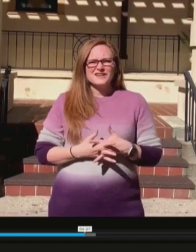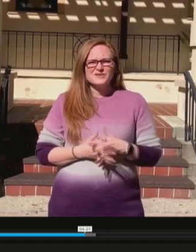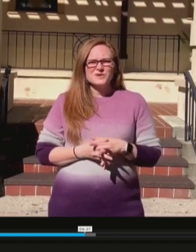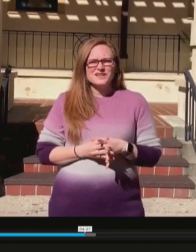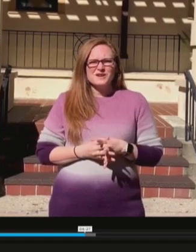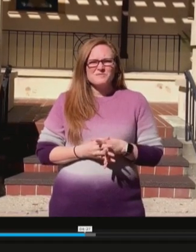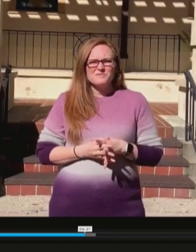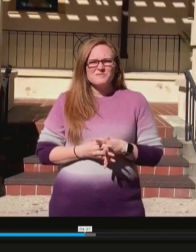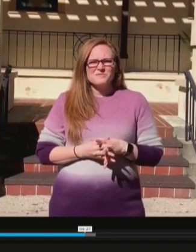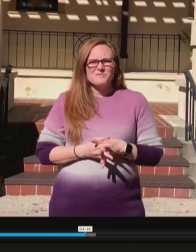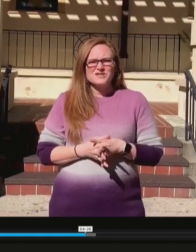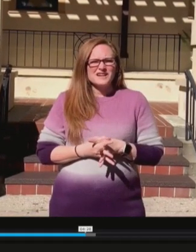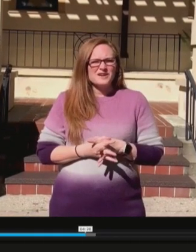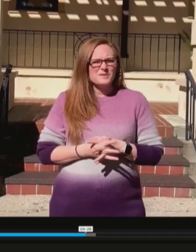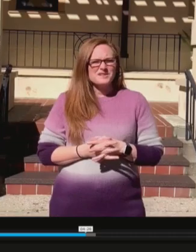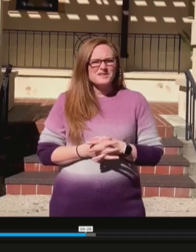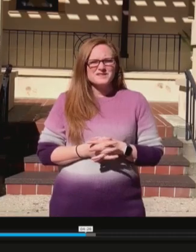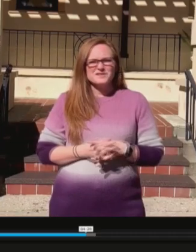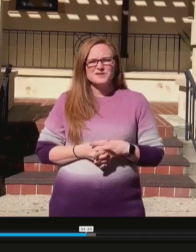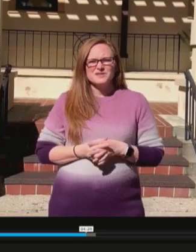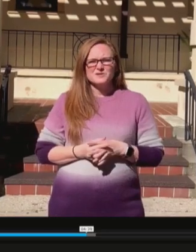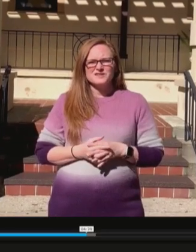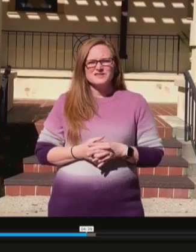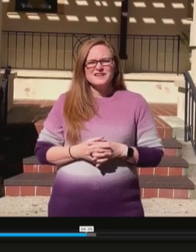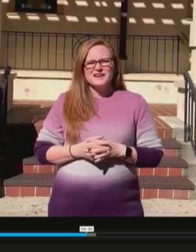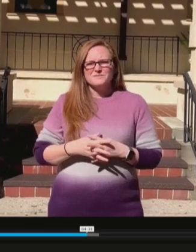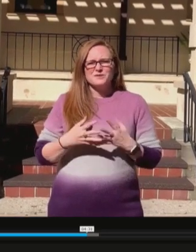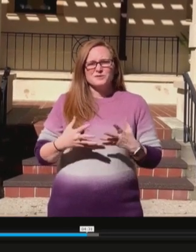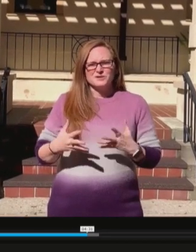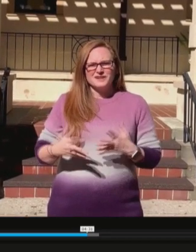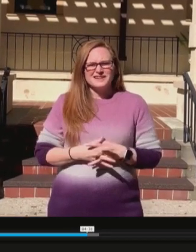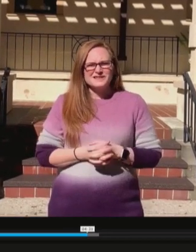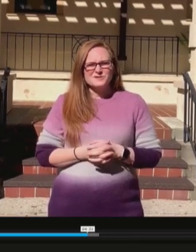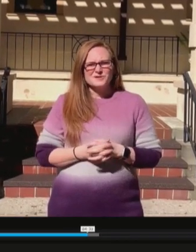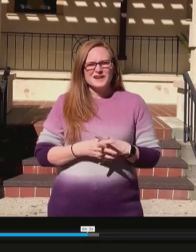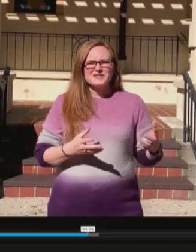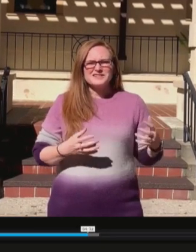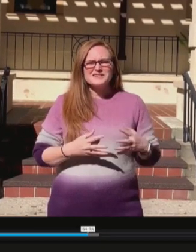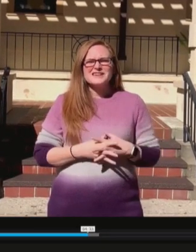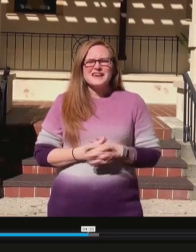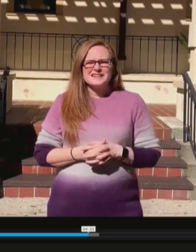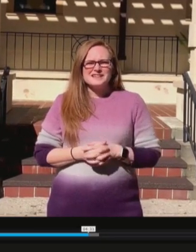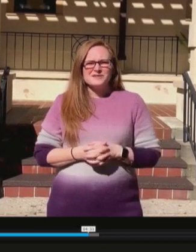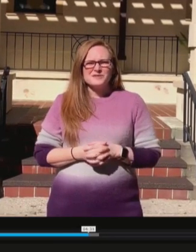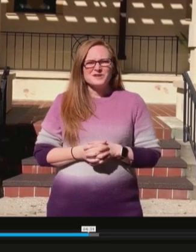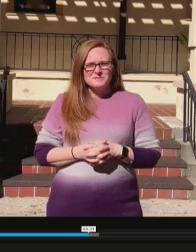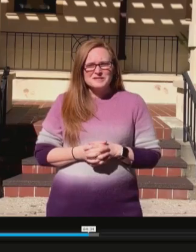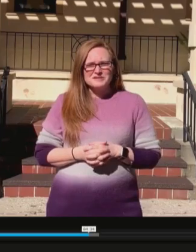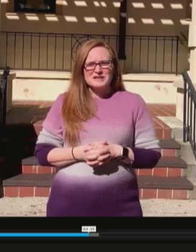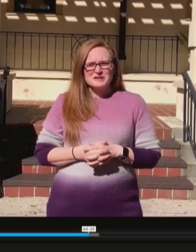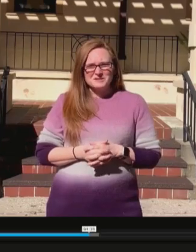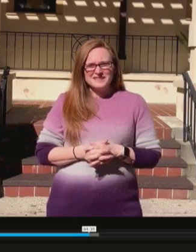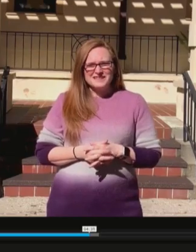have enjoyed watching how the process of working for the city works through your eyes and through your actions. And we're gonna miss